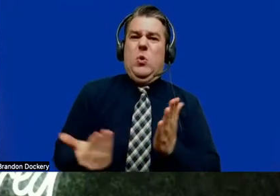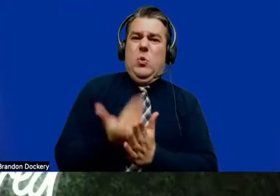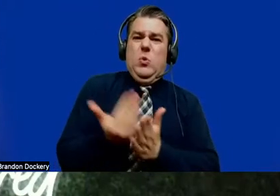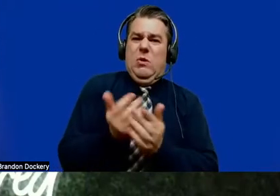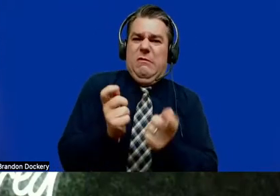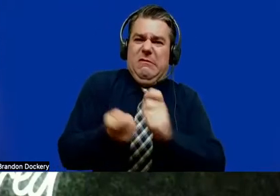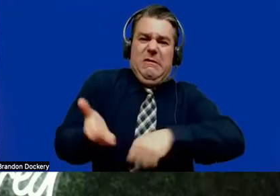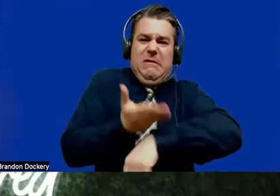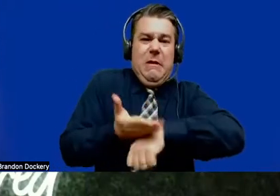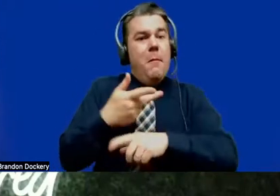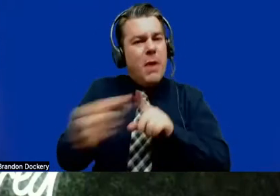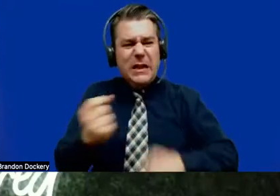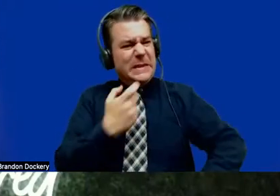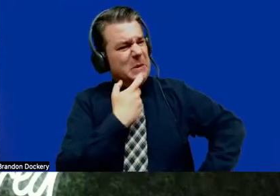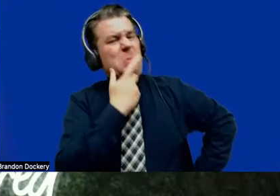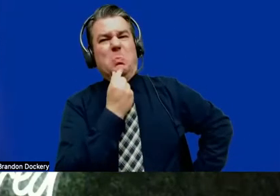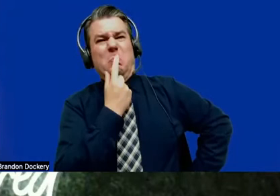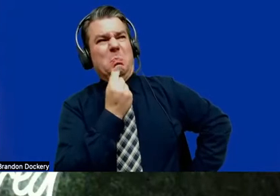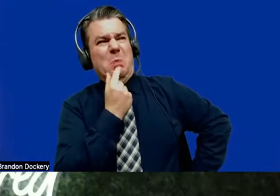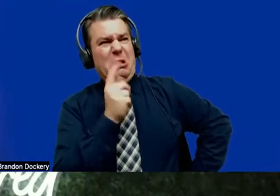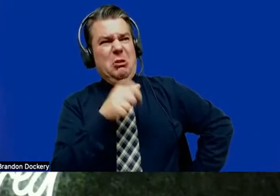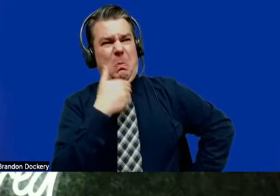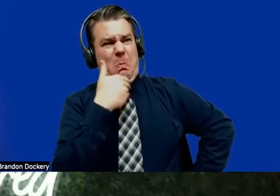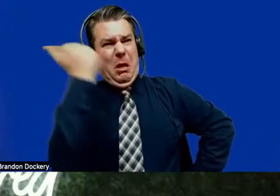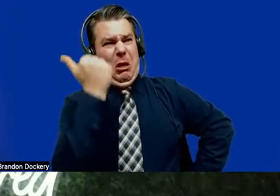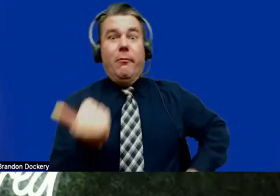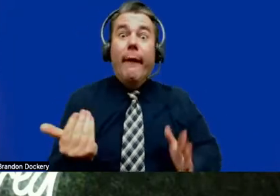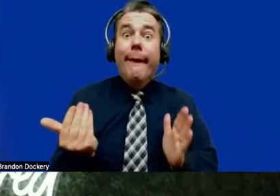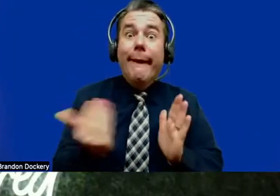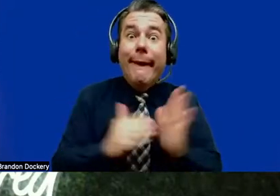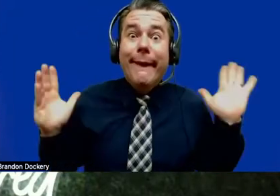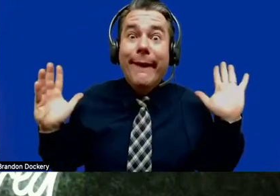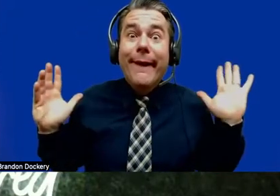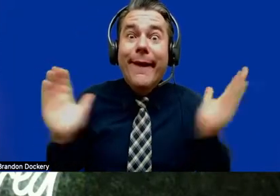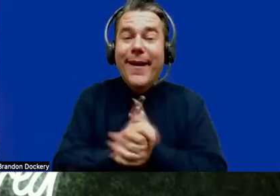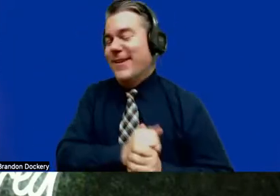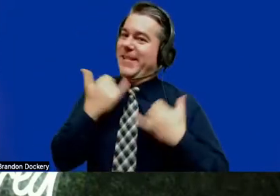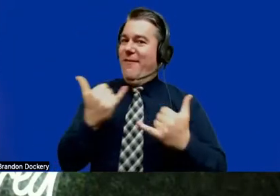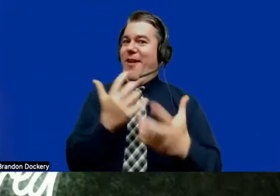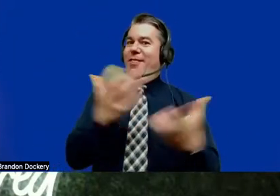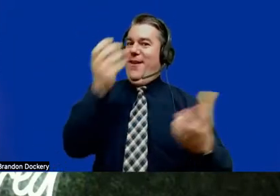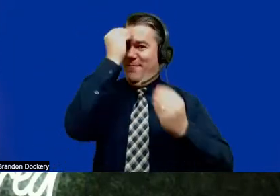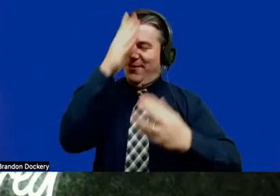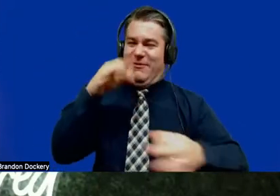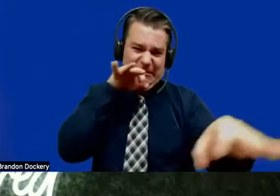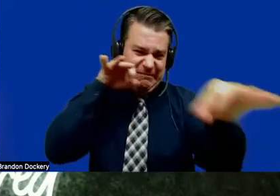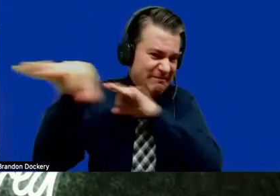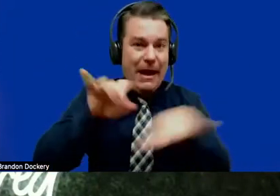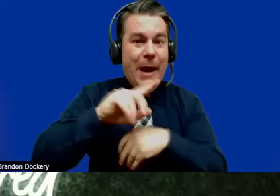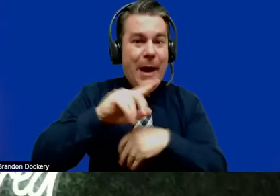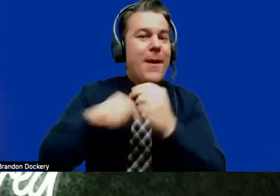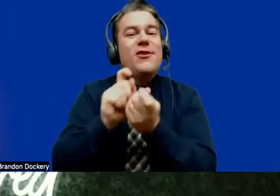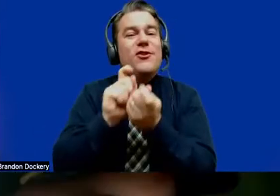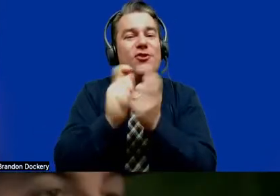out and they were like, you know what? Let's make it better again. So now we have a bunch of information to go over about the changes to the